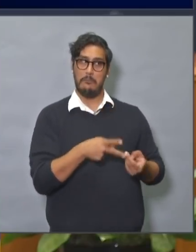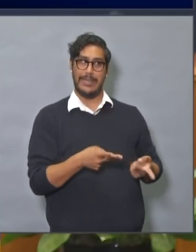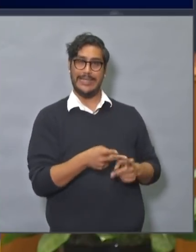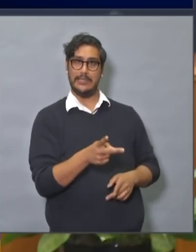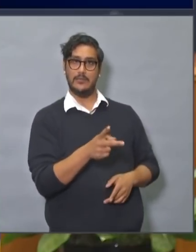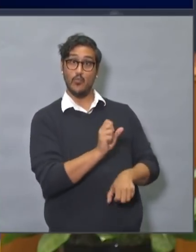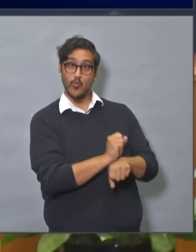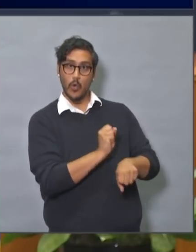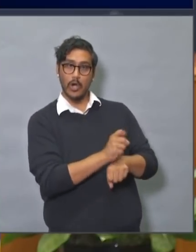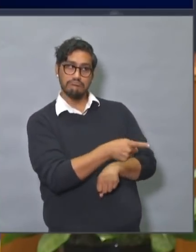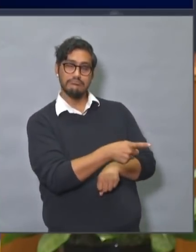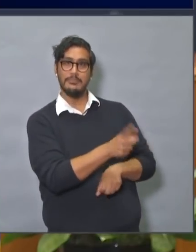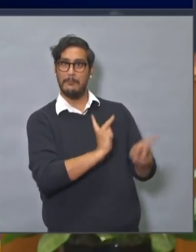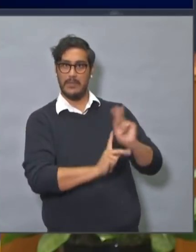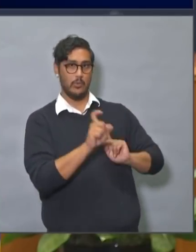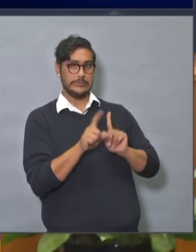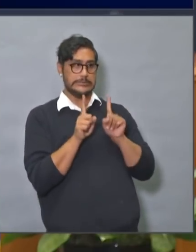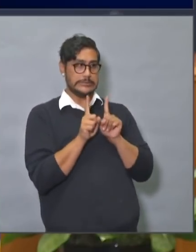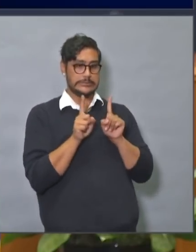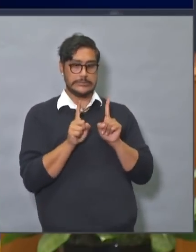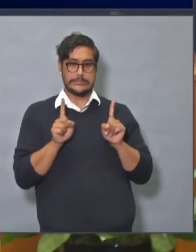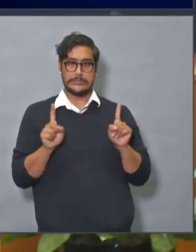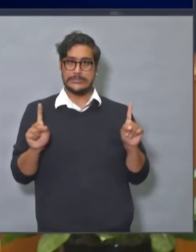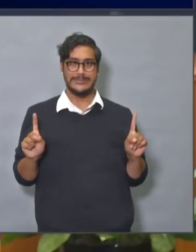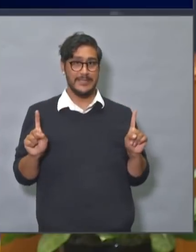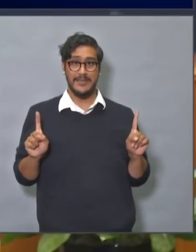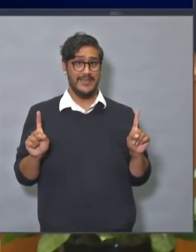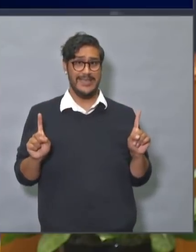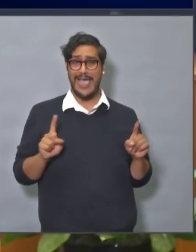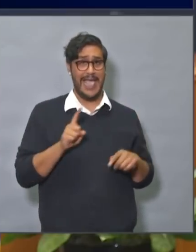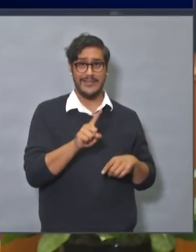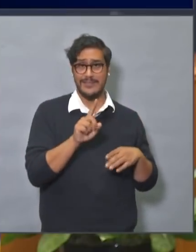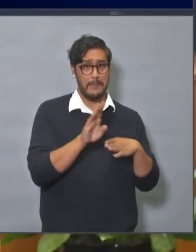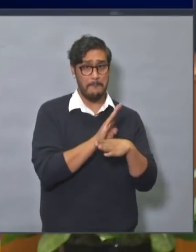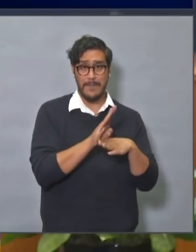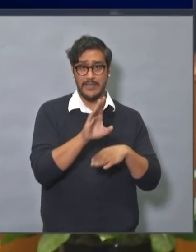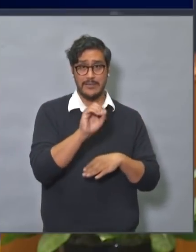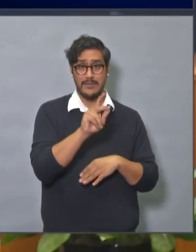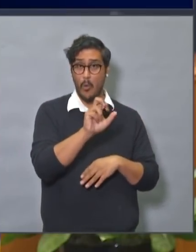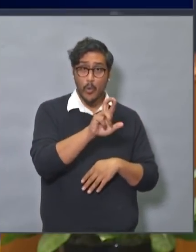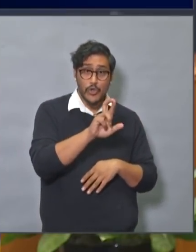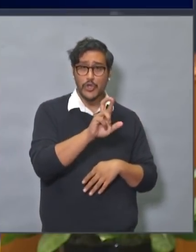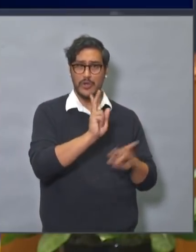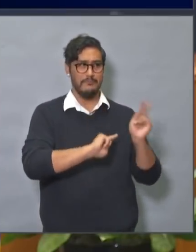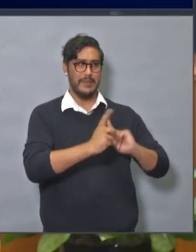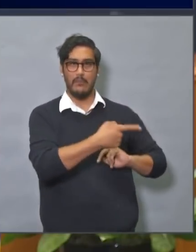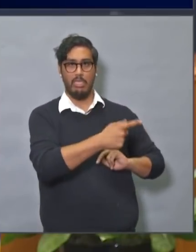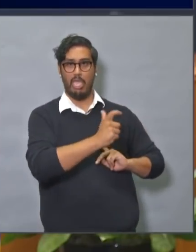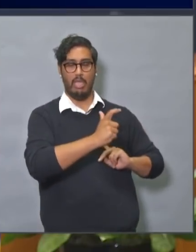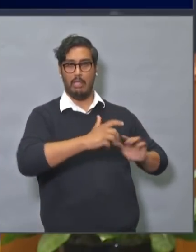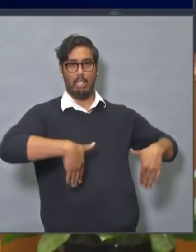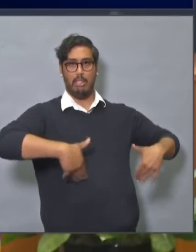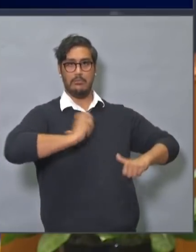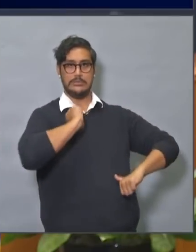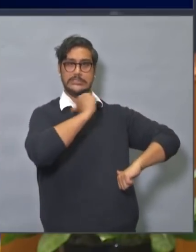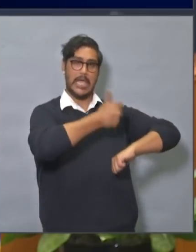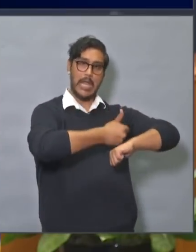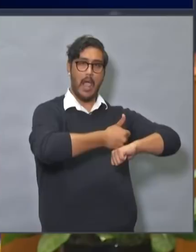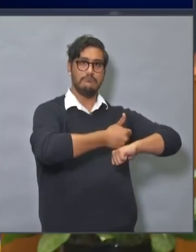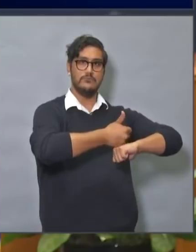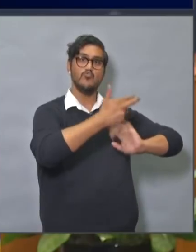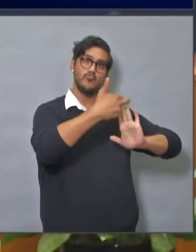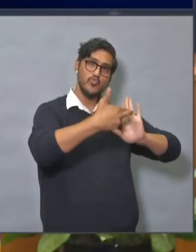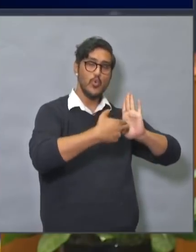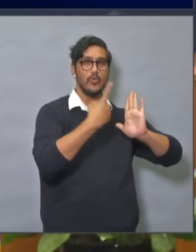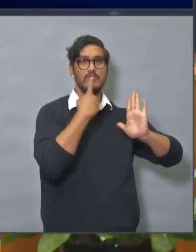of time, and where the business owners and operators haven't yet fully implemented the directives to try to keep people as separated from each